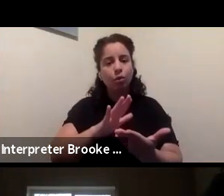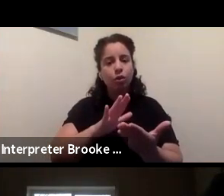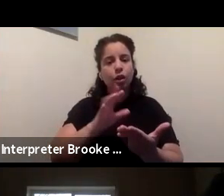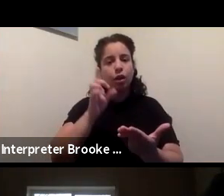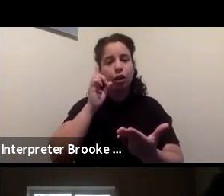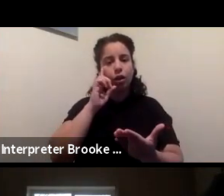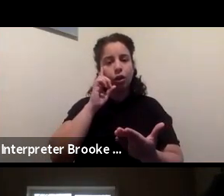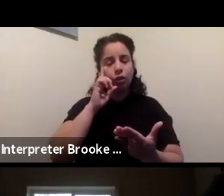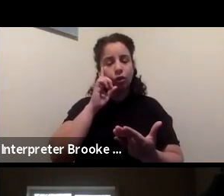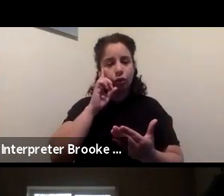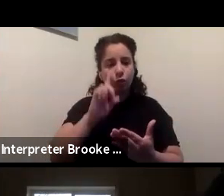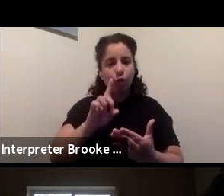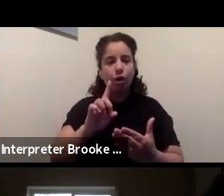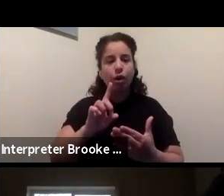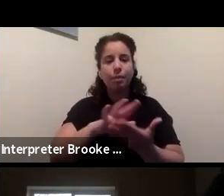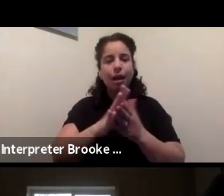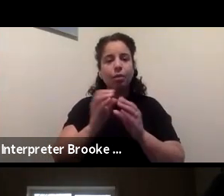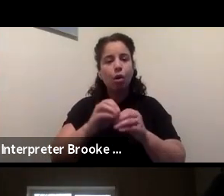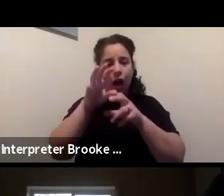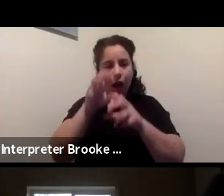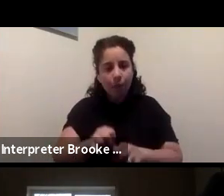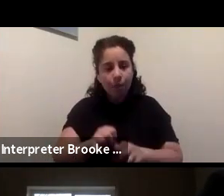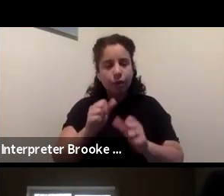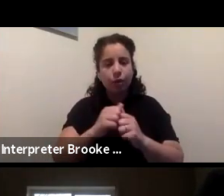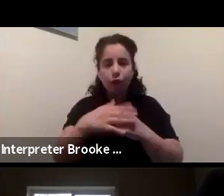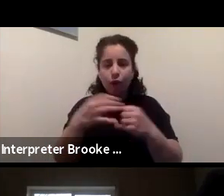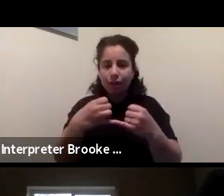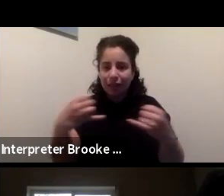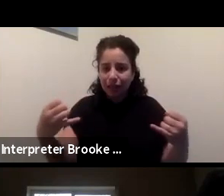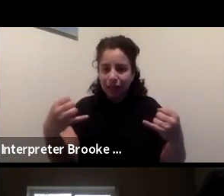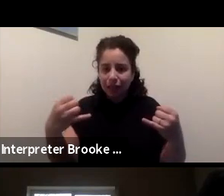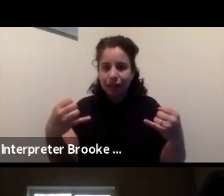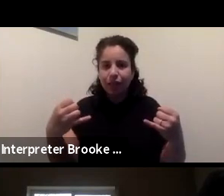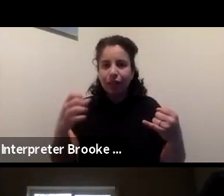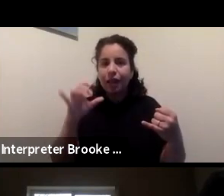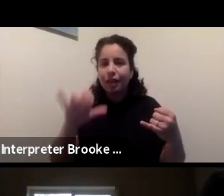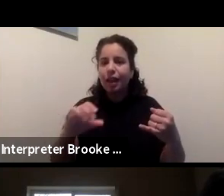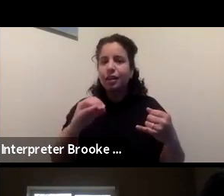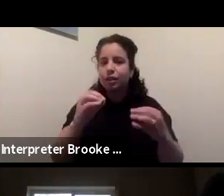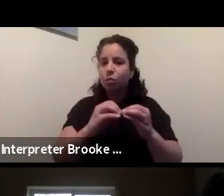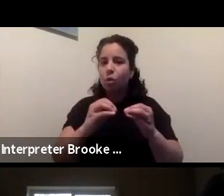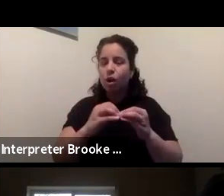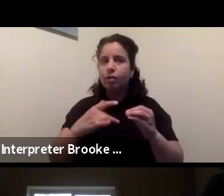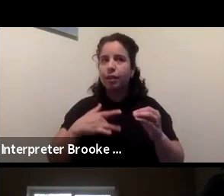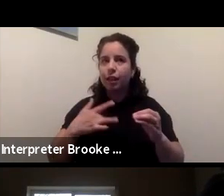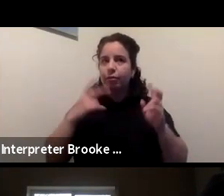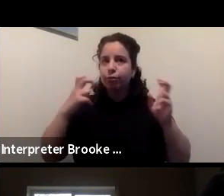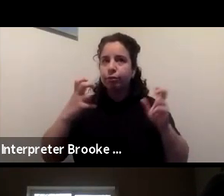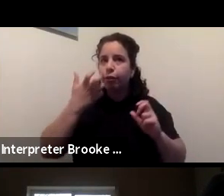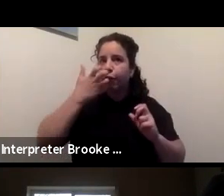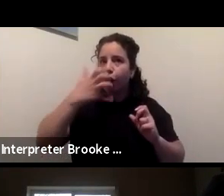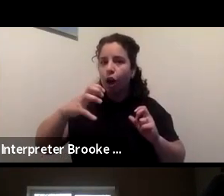a virtual practice is something that is feeling really hot for me.